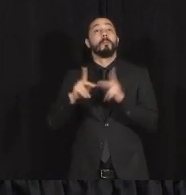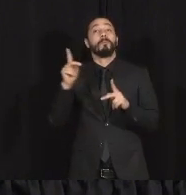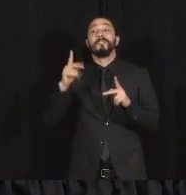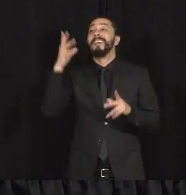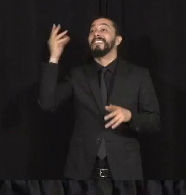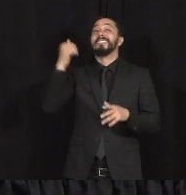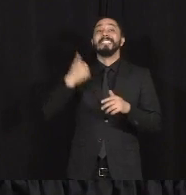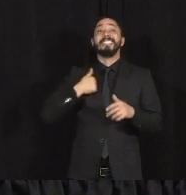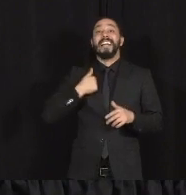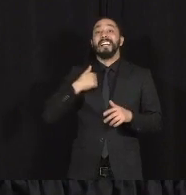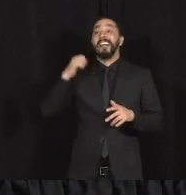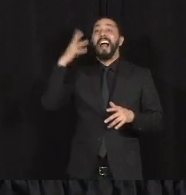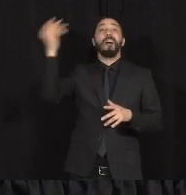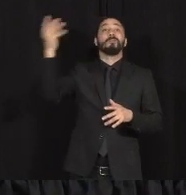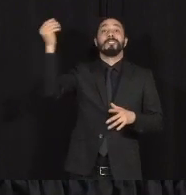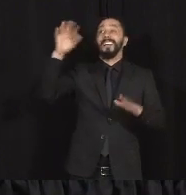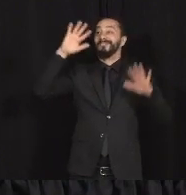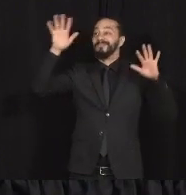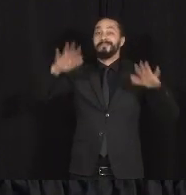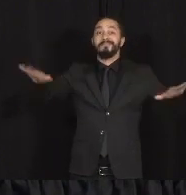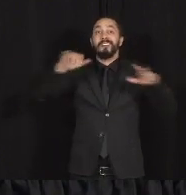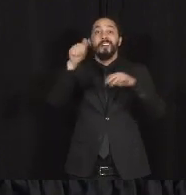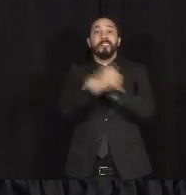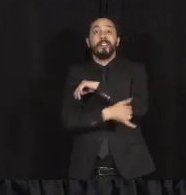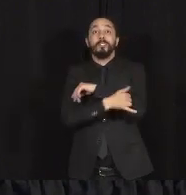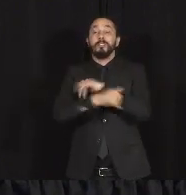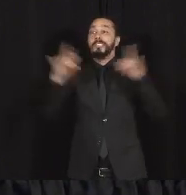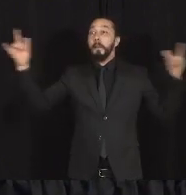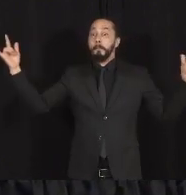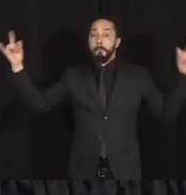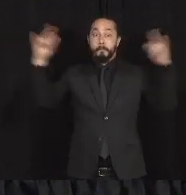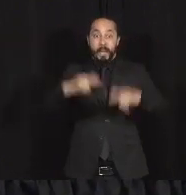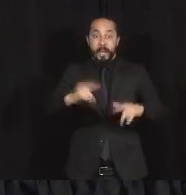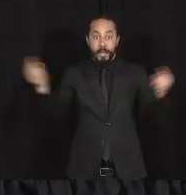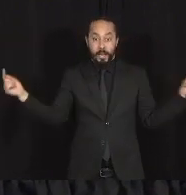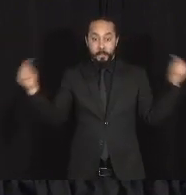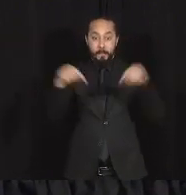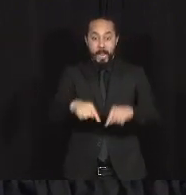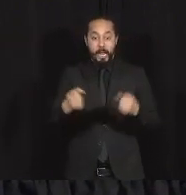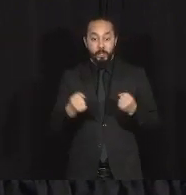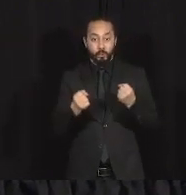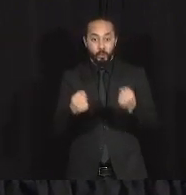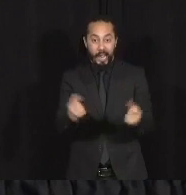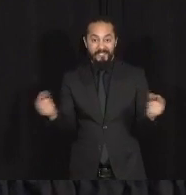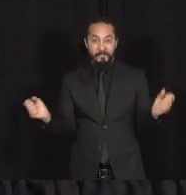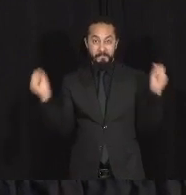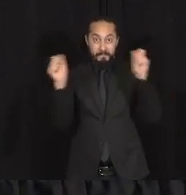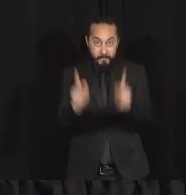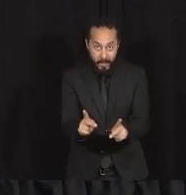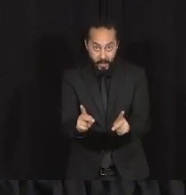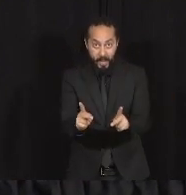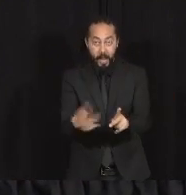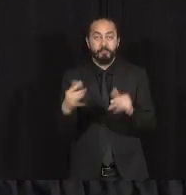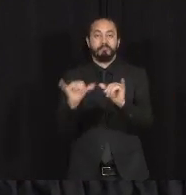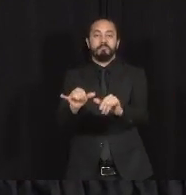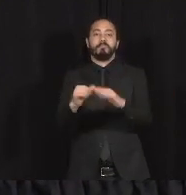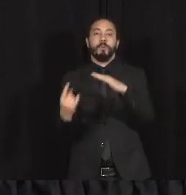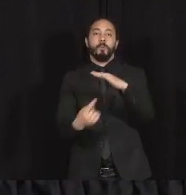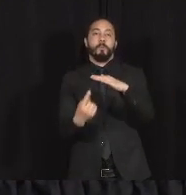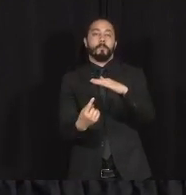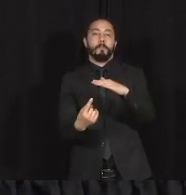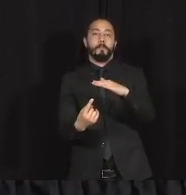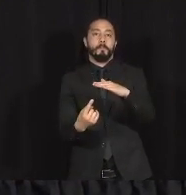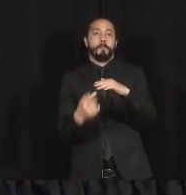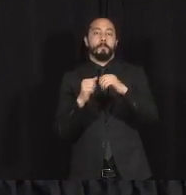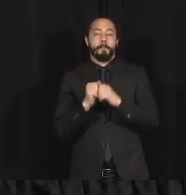for 14 days. The prohibition on gatherings was dropped to 50. And people were told